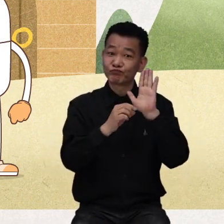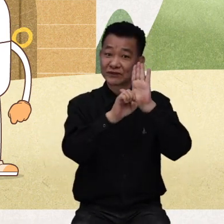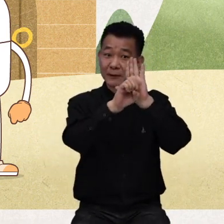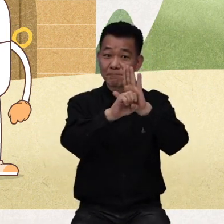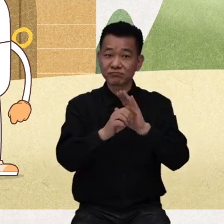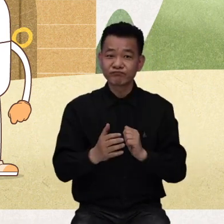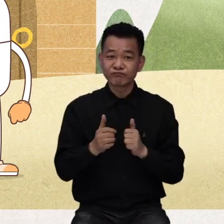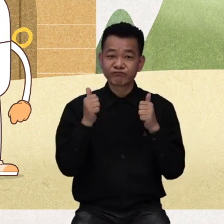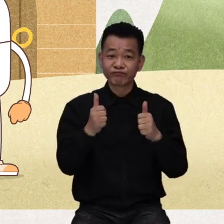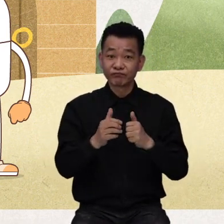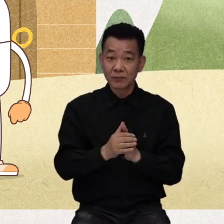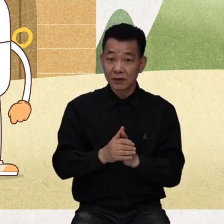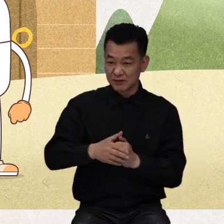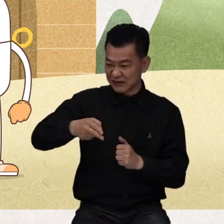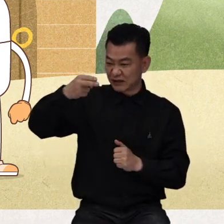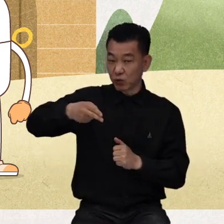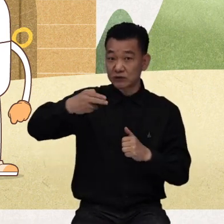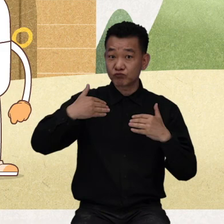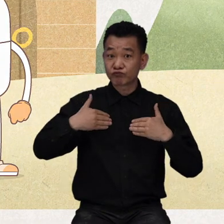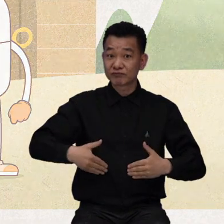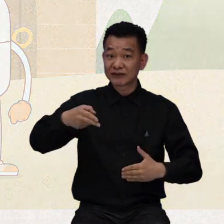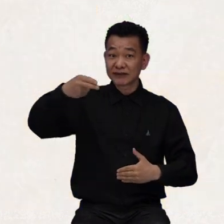look back in the history of humanity,